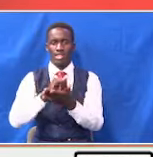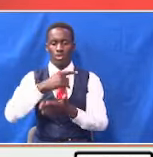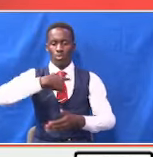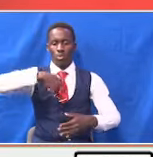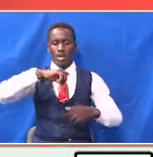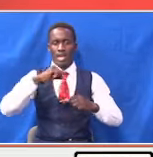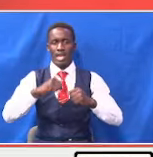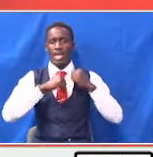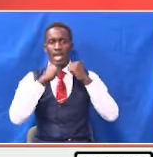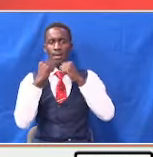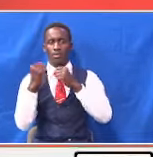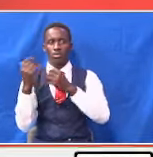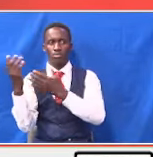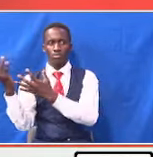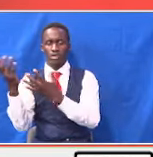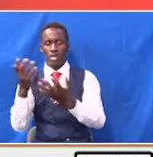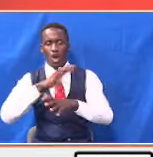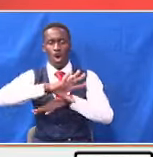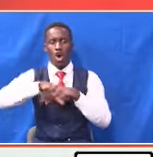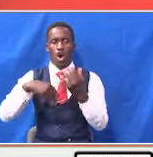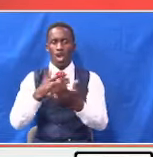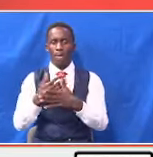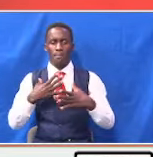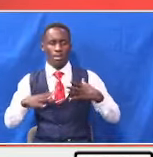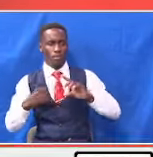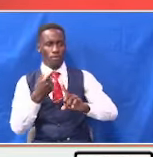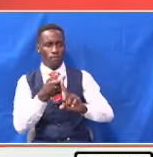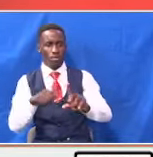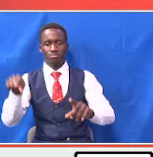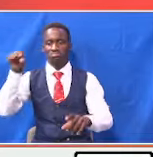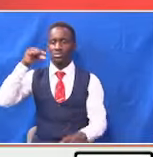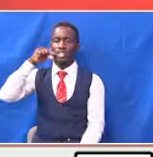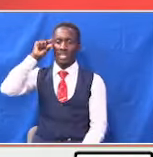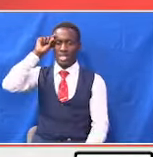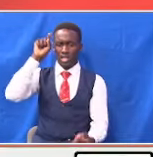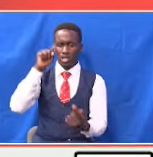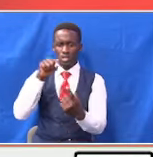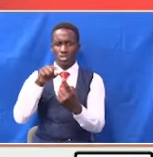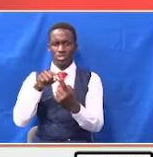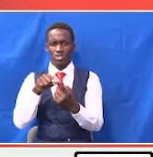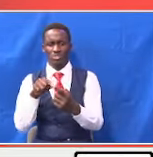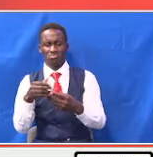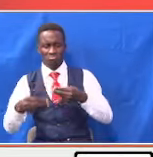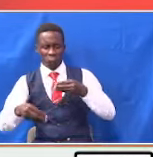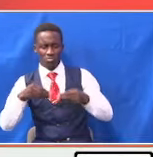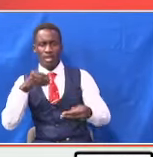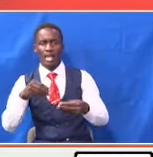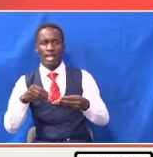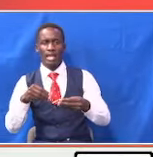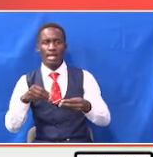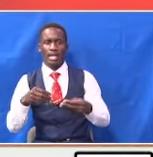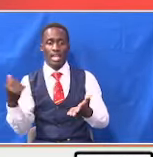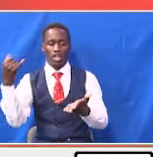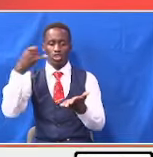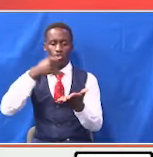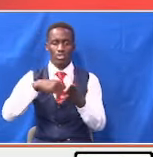to bring everybody from gender to handicap to every inclusive